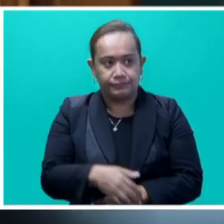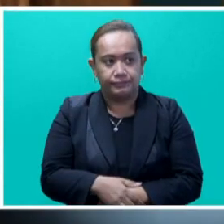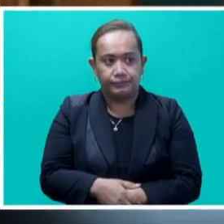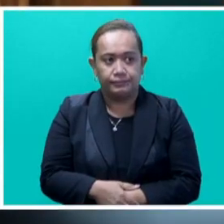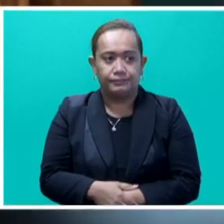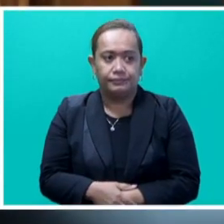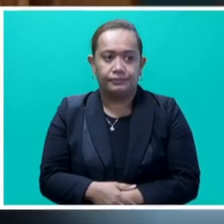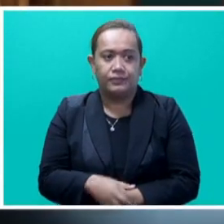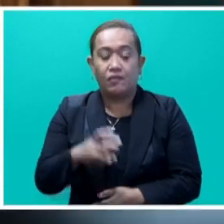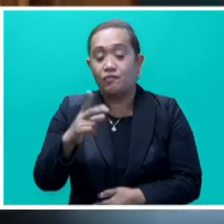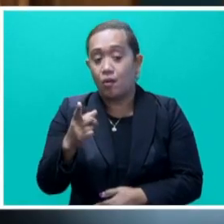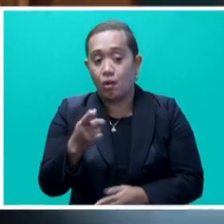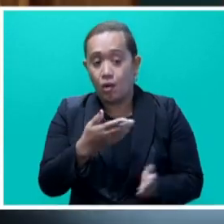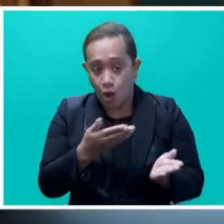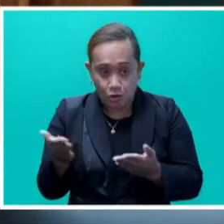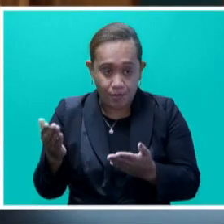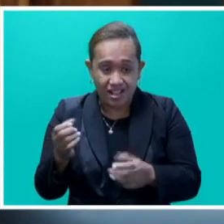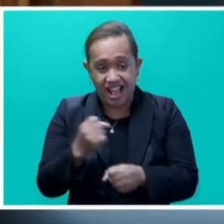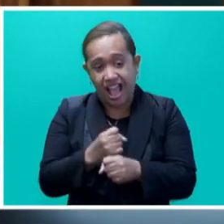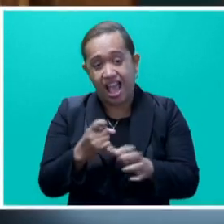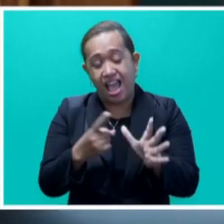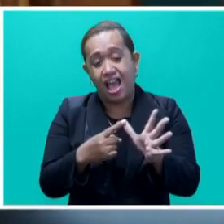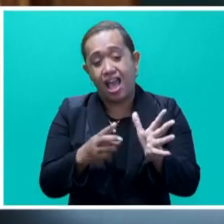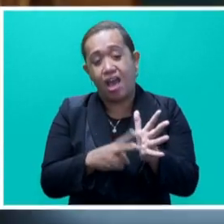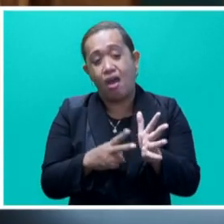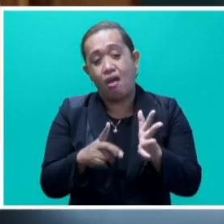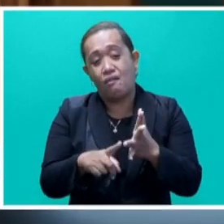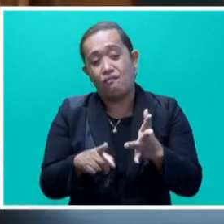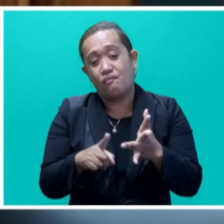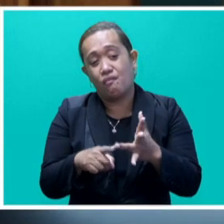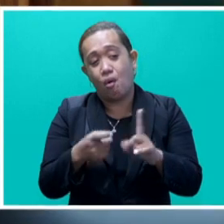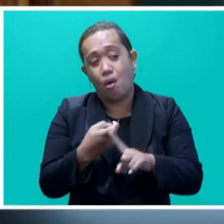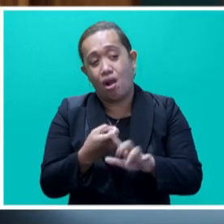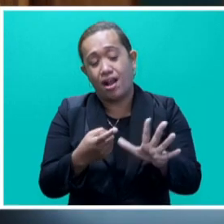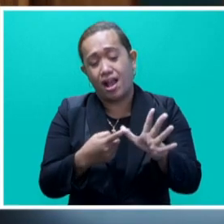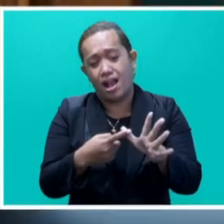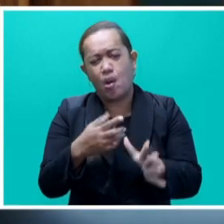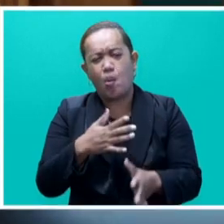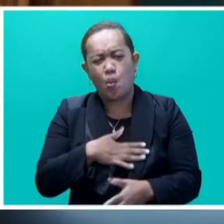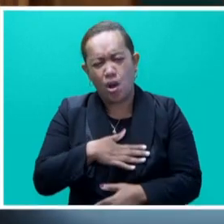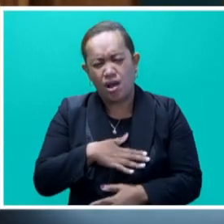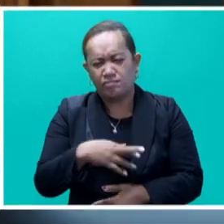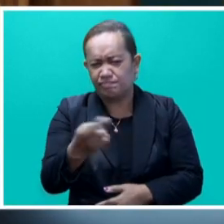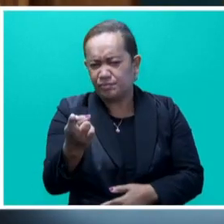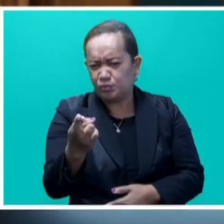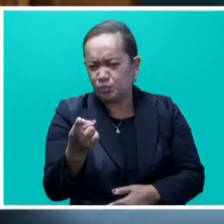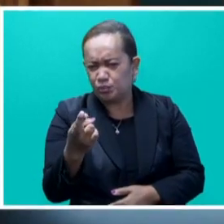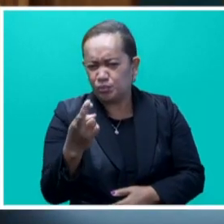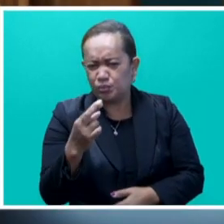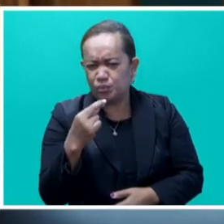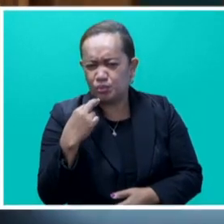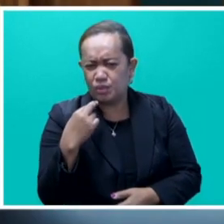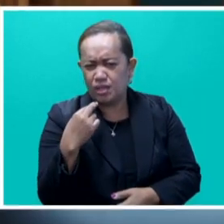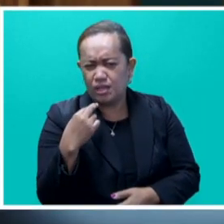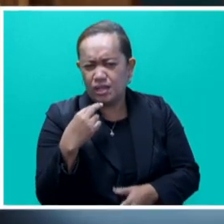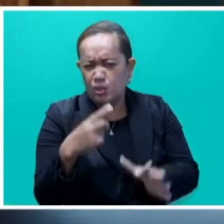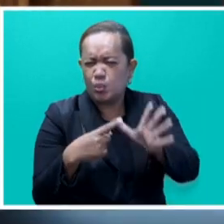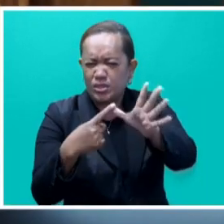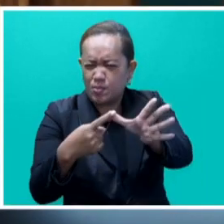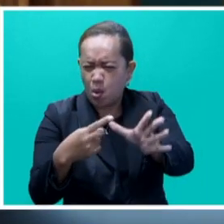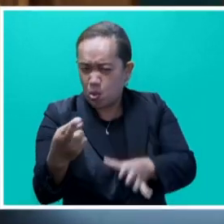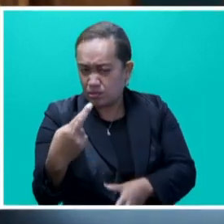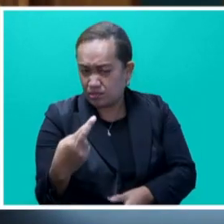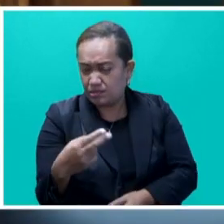Honourable Ngavoka. But before that, I want to make some quick response to the comments made by